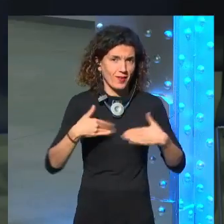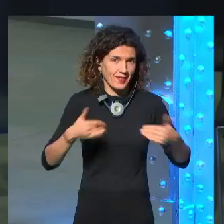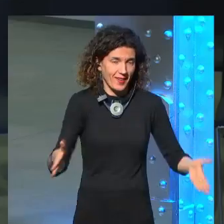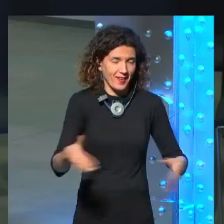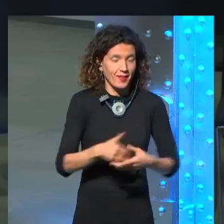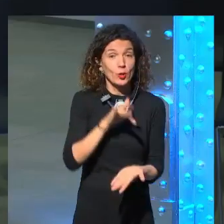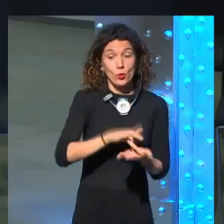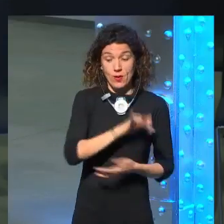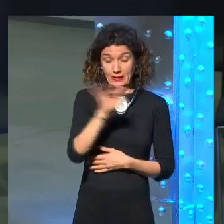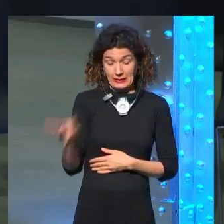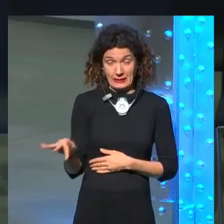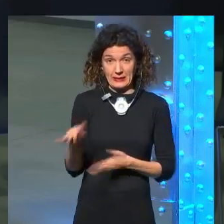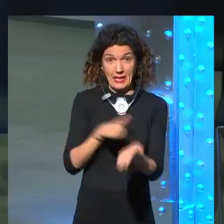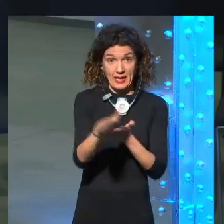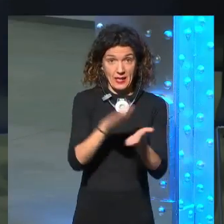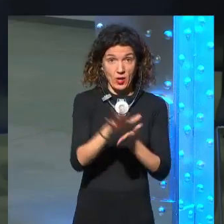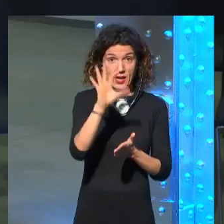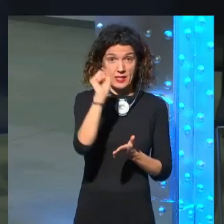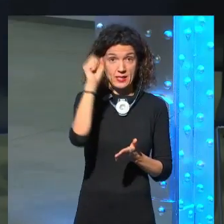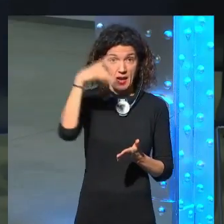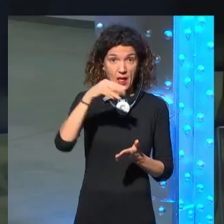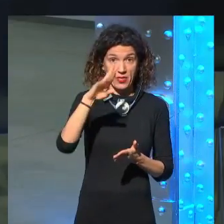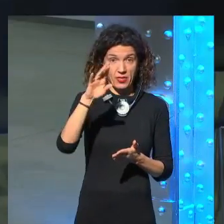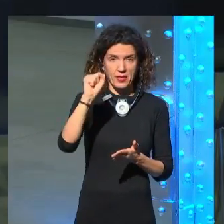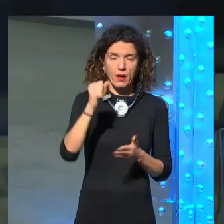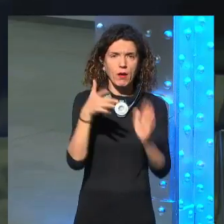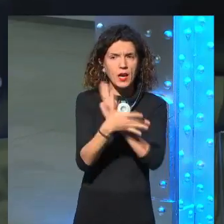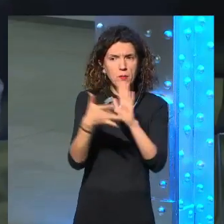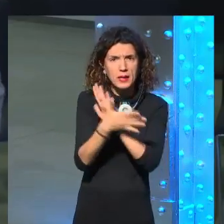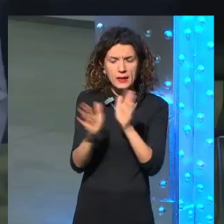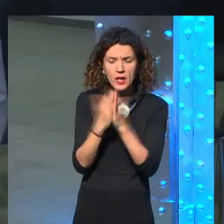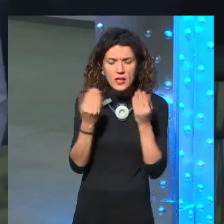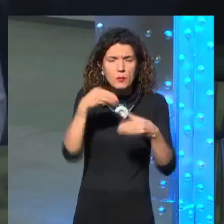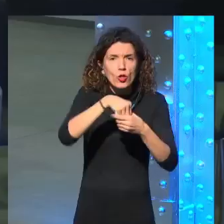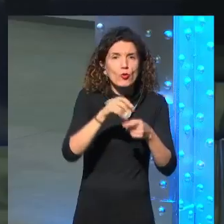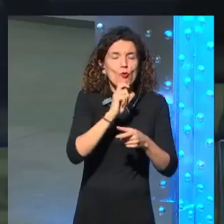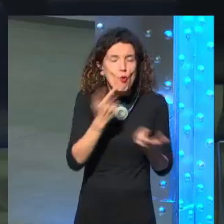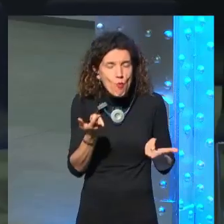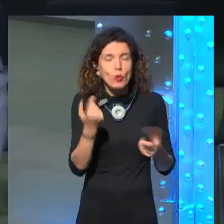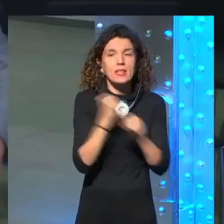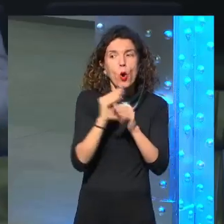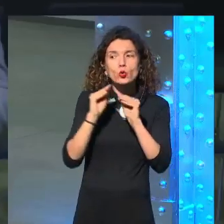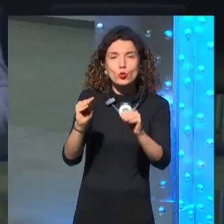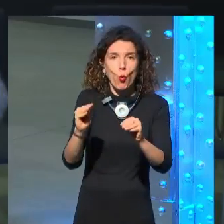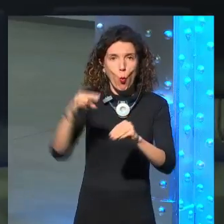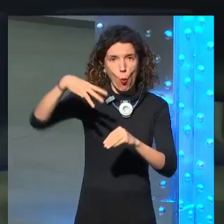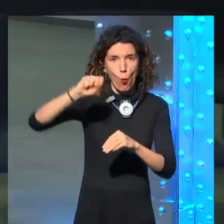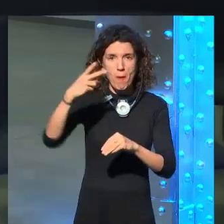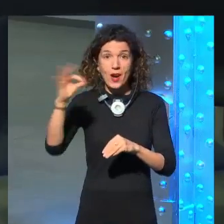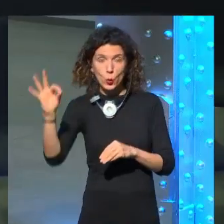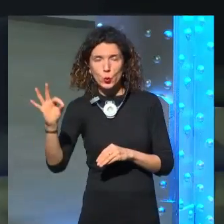the streaming, or anyone that can pose a question. Then we will have someone who